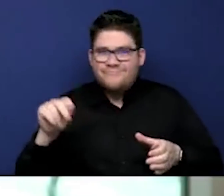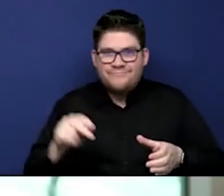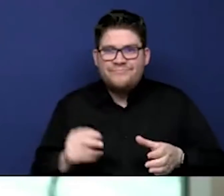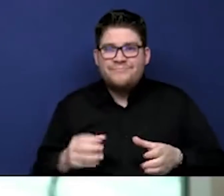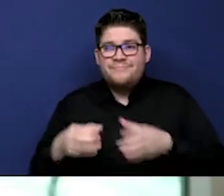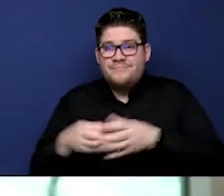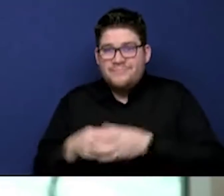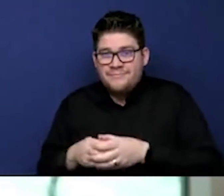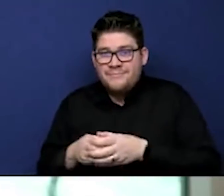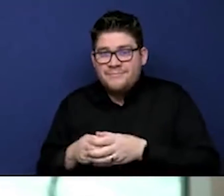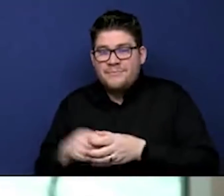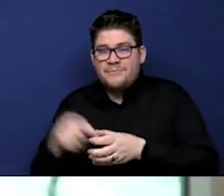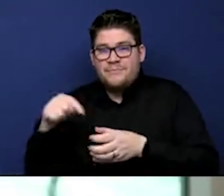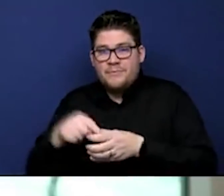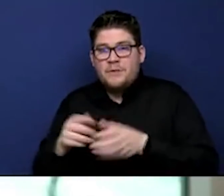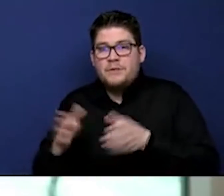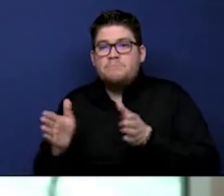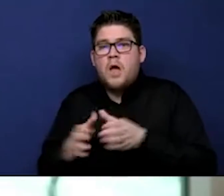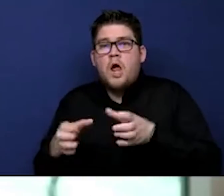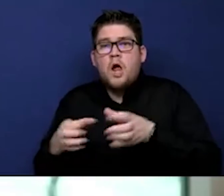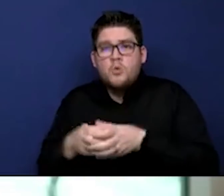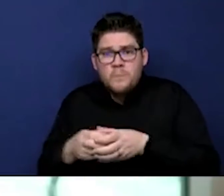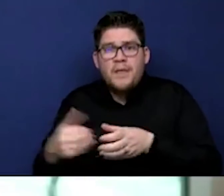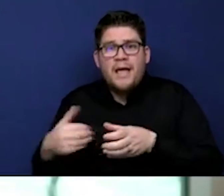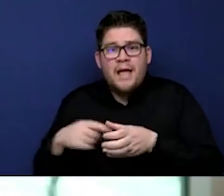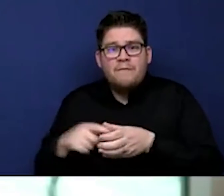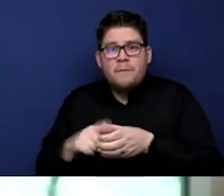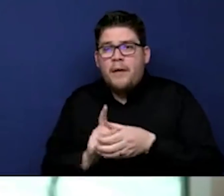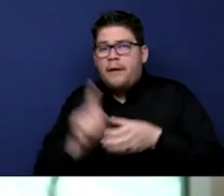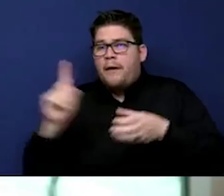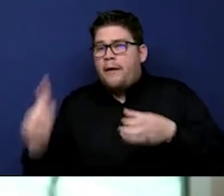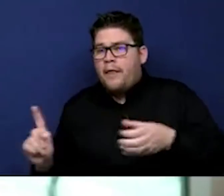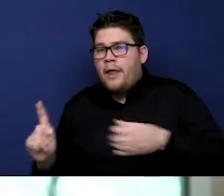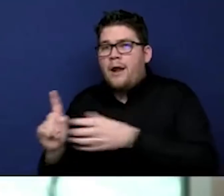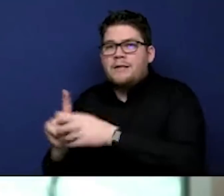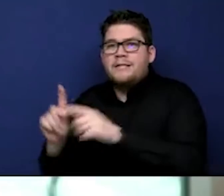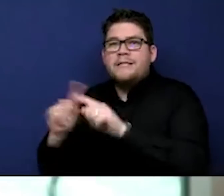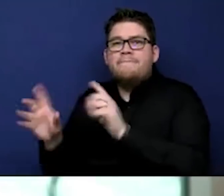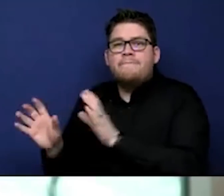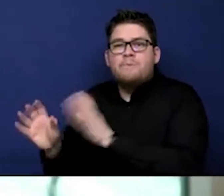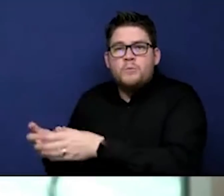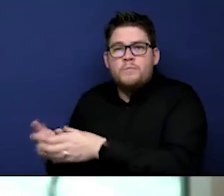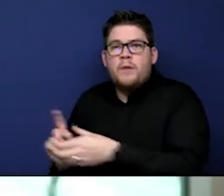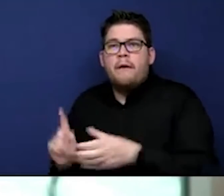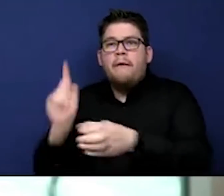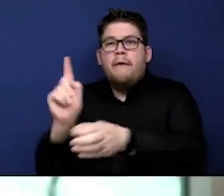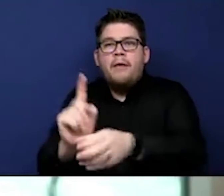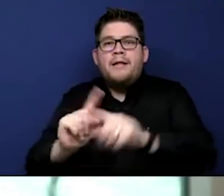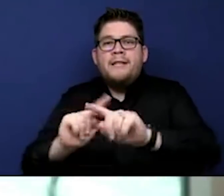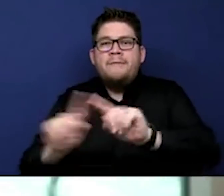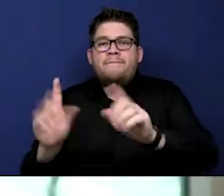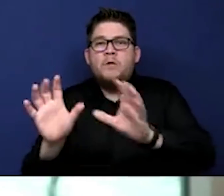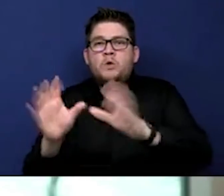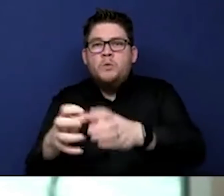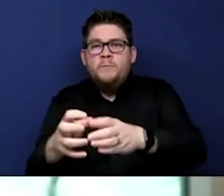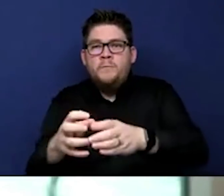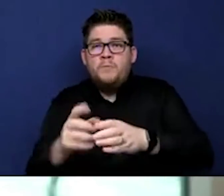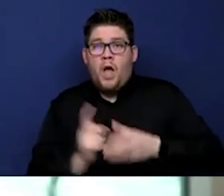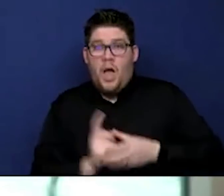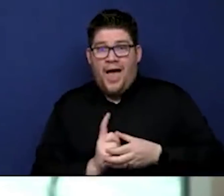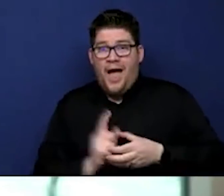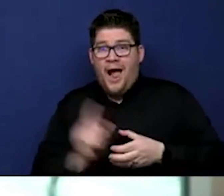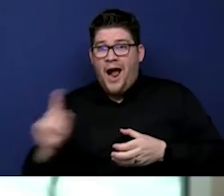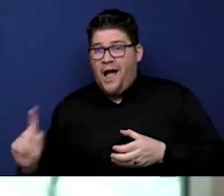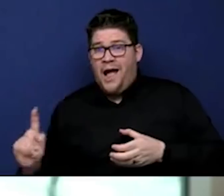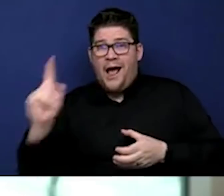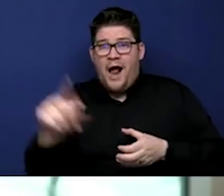small numbers. And it's particularly notable in our younger demographics now, because many young people live, work,